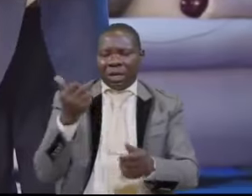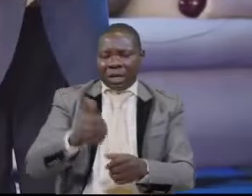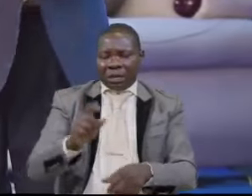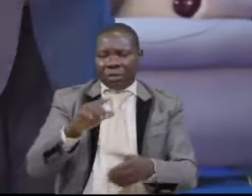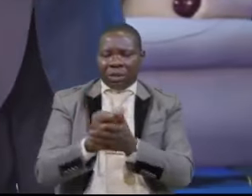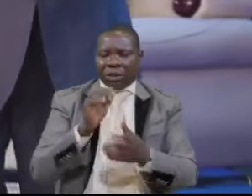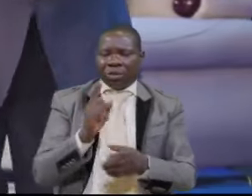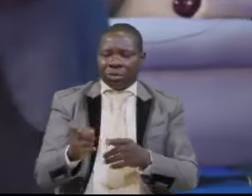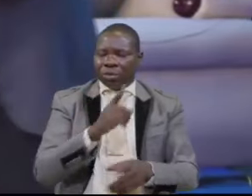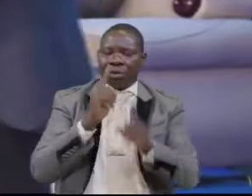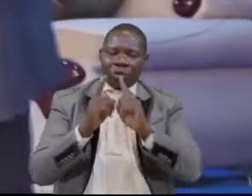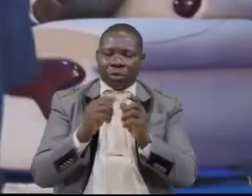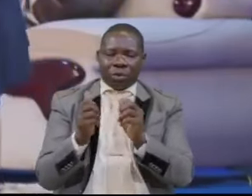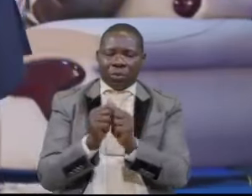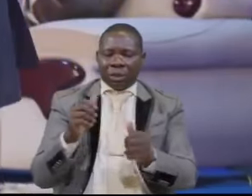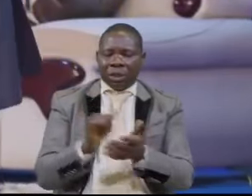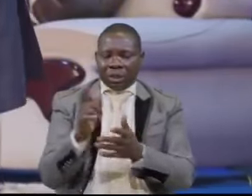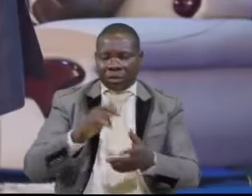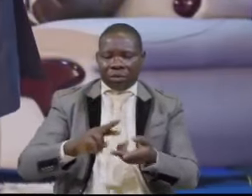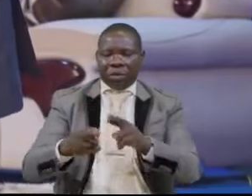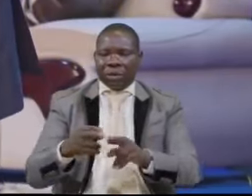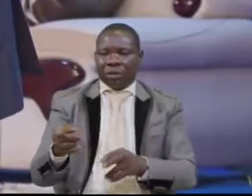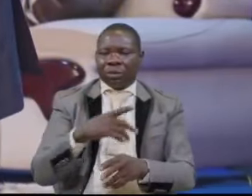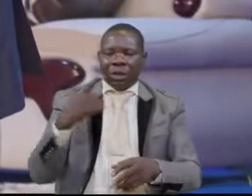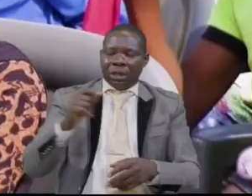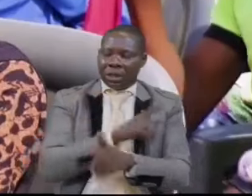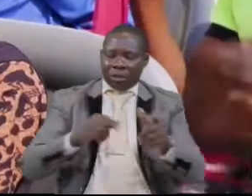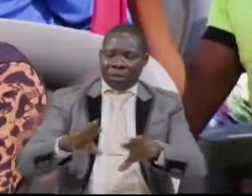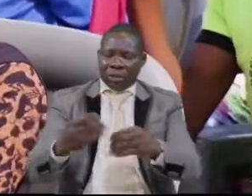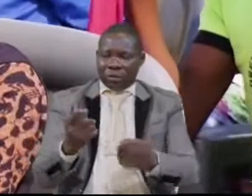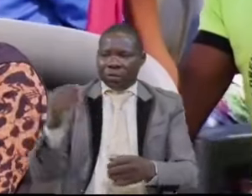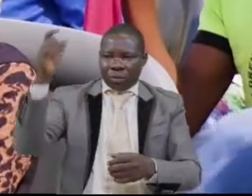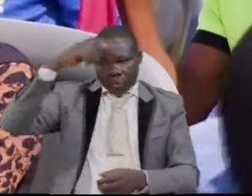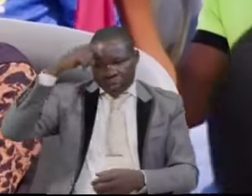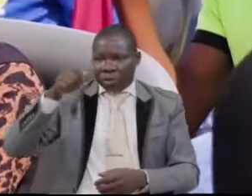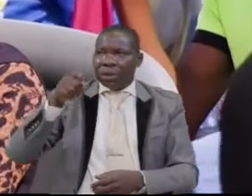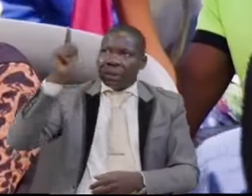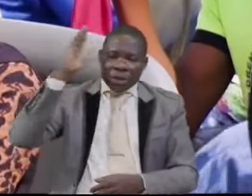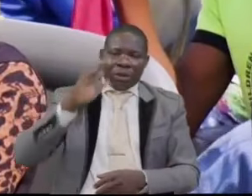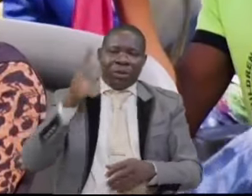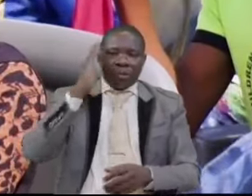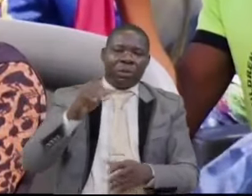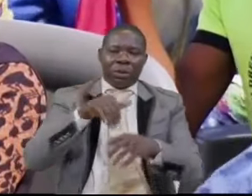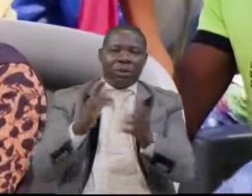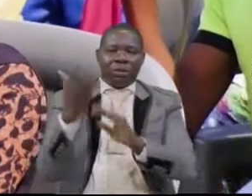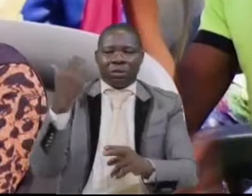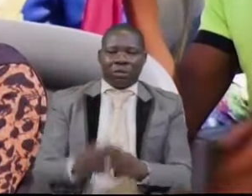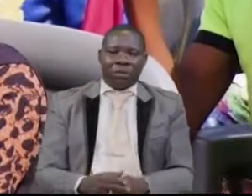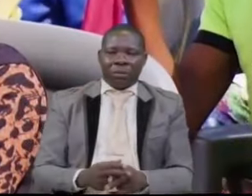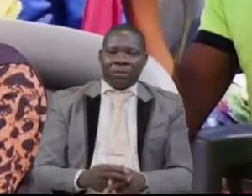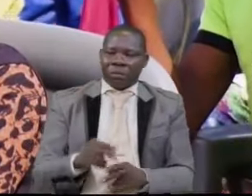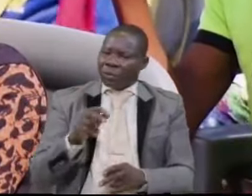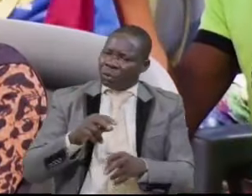you wisdom? He will. I said he will. My brother, look at the steps you have taken. You take